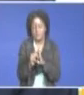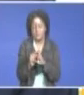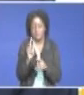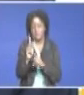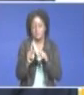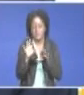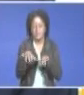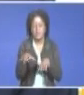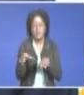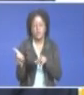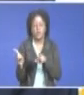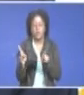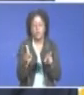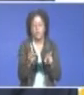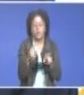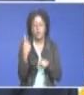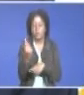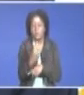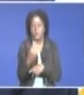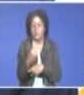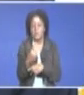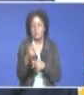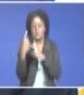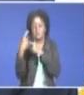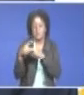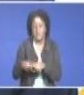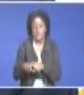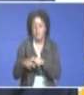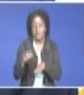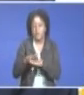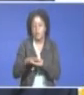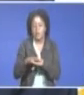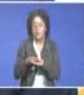Samsung to bring them the next greatest product. We're in the lab right now